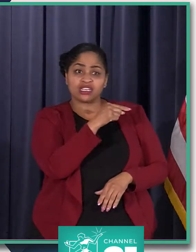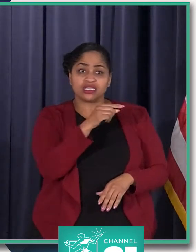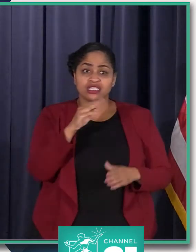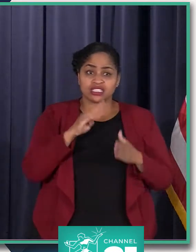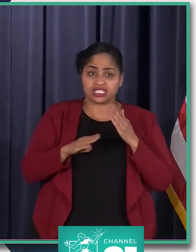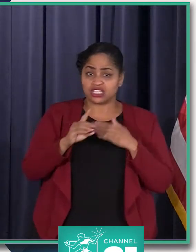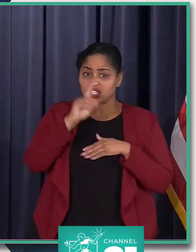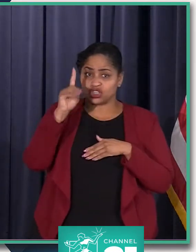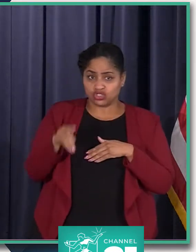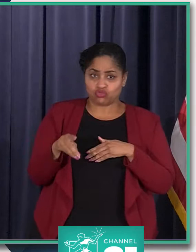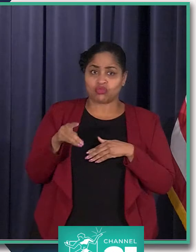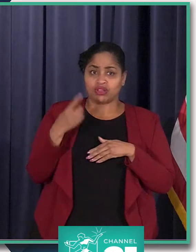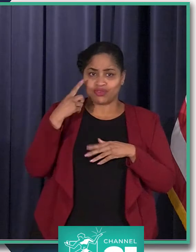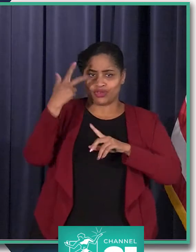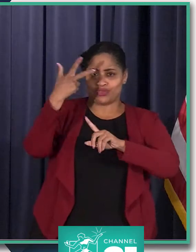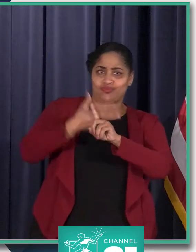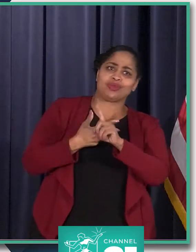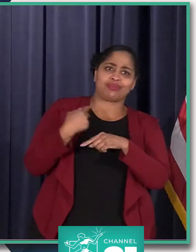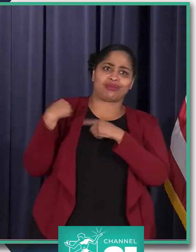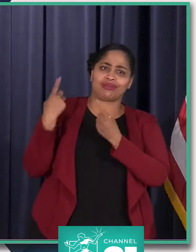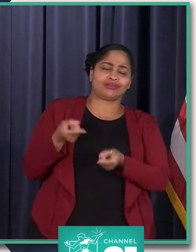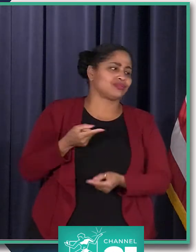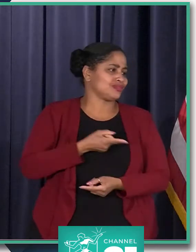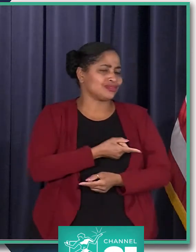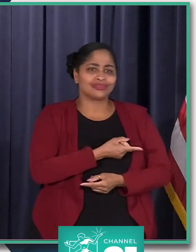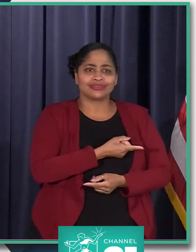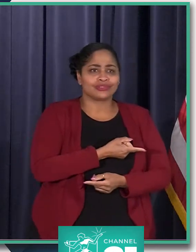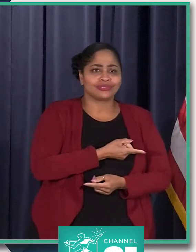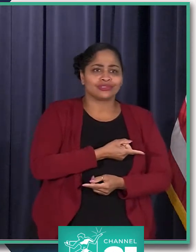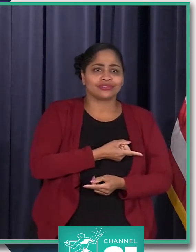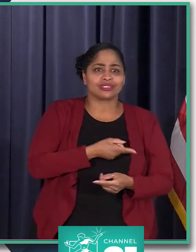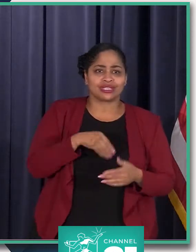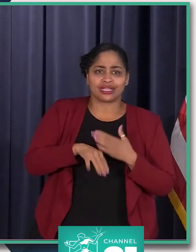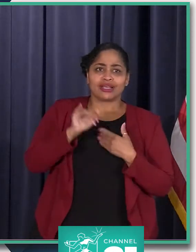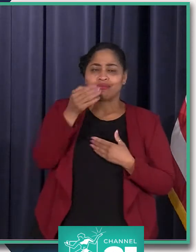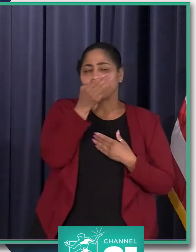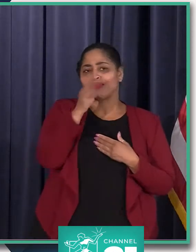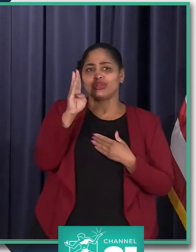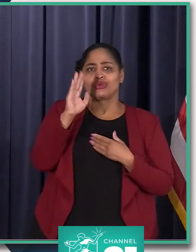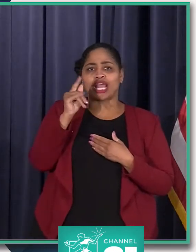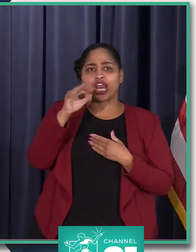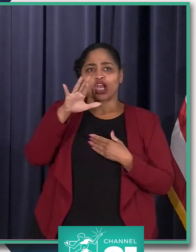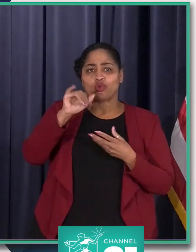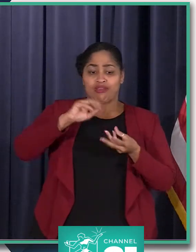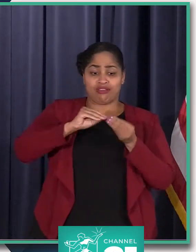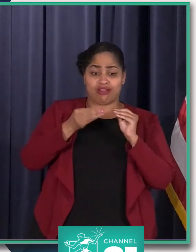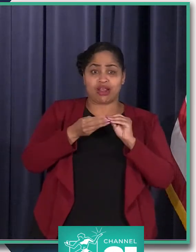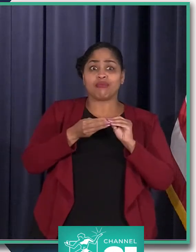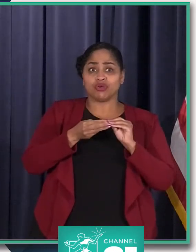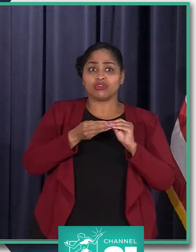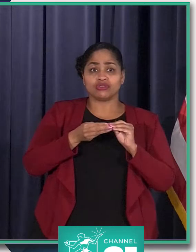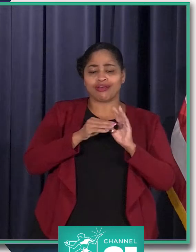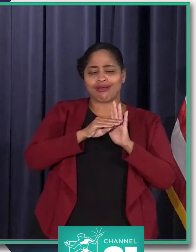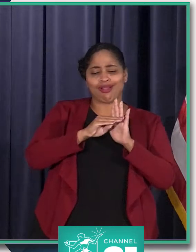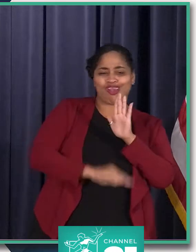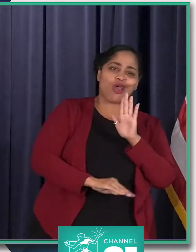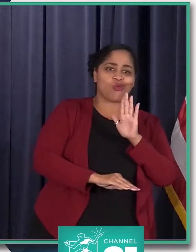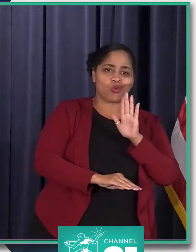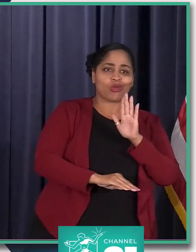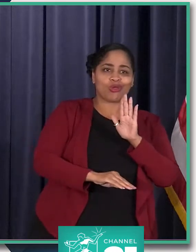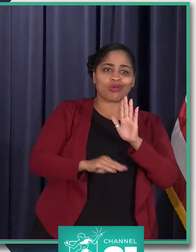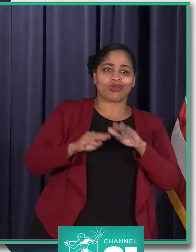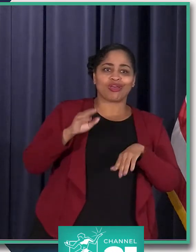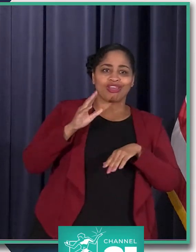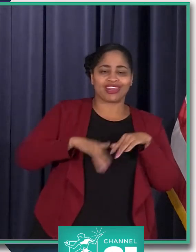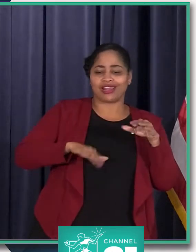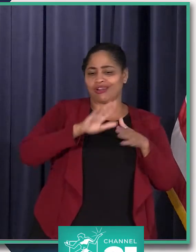as we have been for the last 3 months, is in that blue category. The rate of infection in Detroit is lower